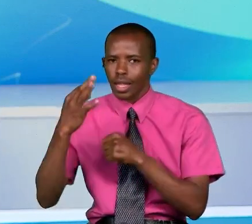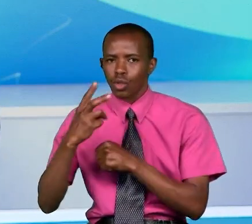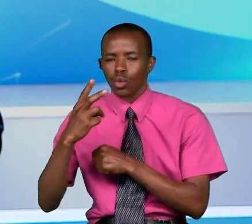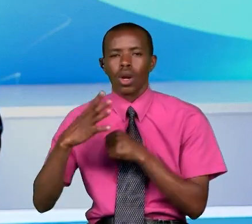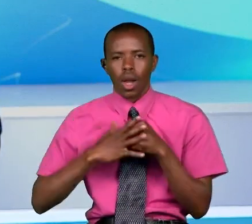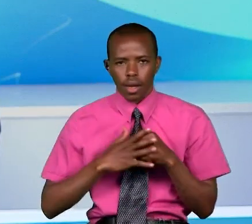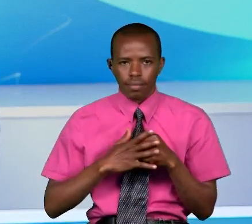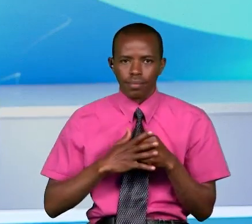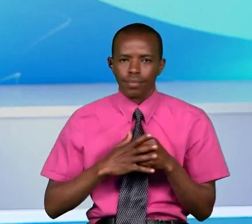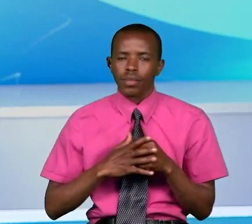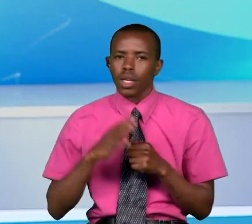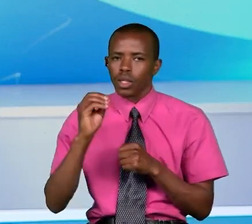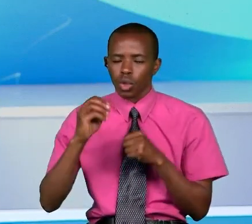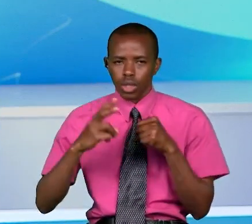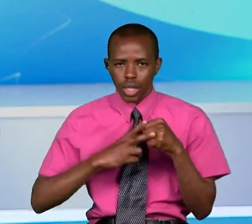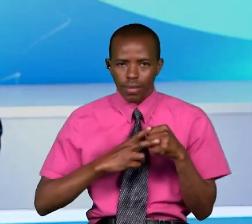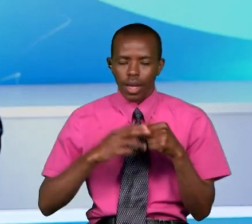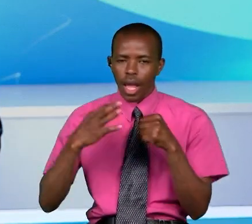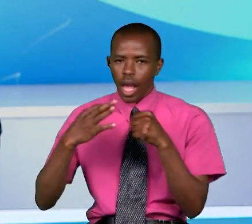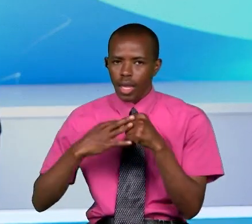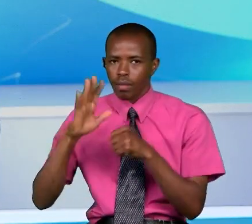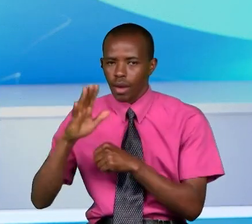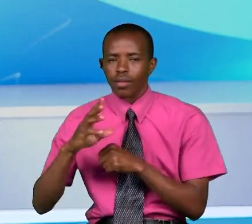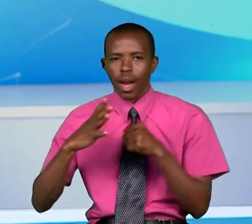0785-939529. Once again, that is on